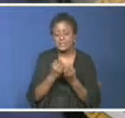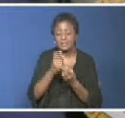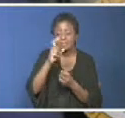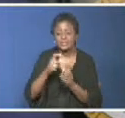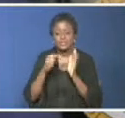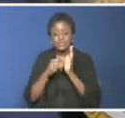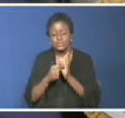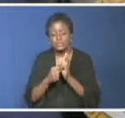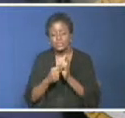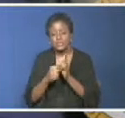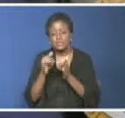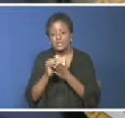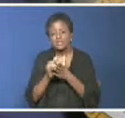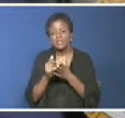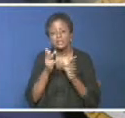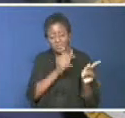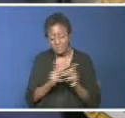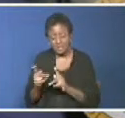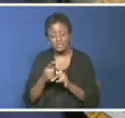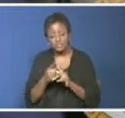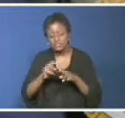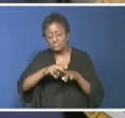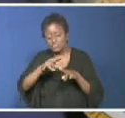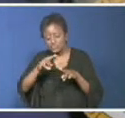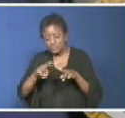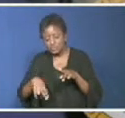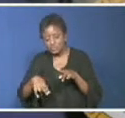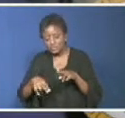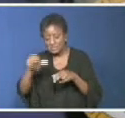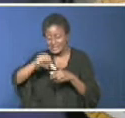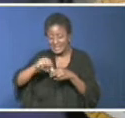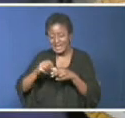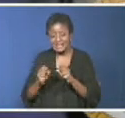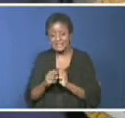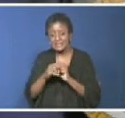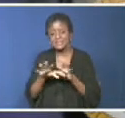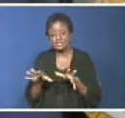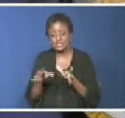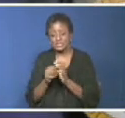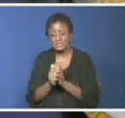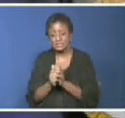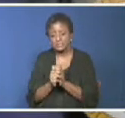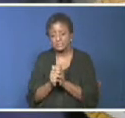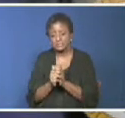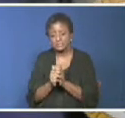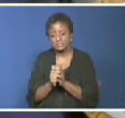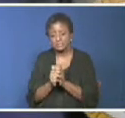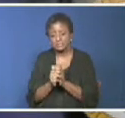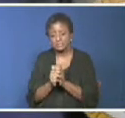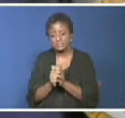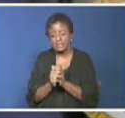levers to limit emissions and to incentivize the use of market-based emission reduction measures, which will